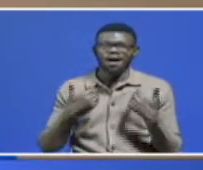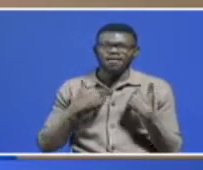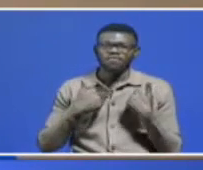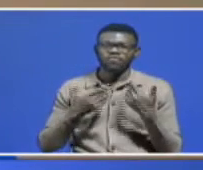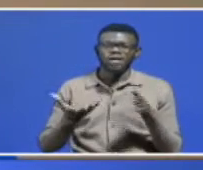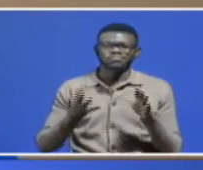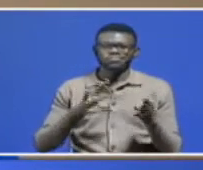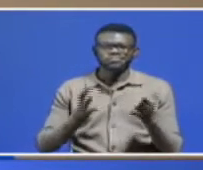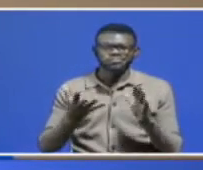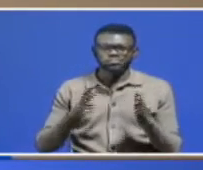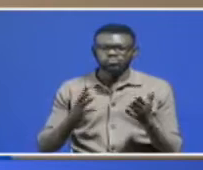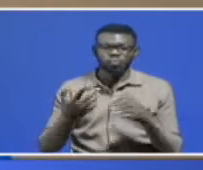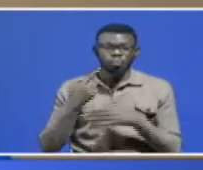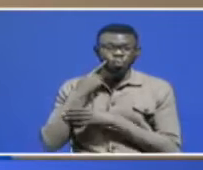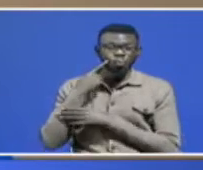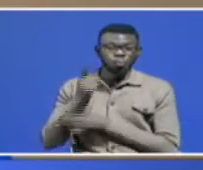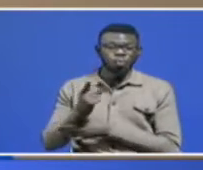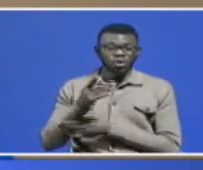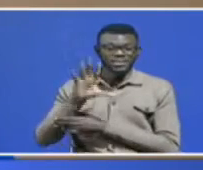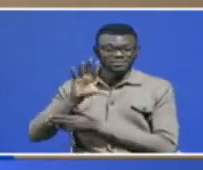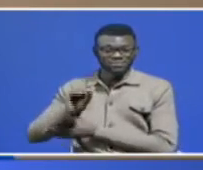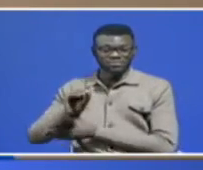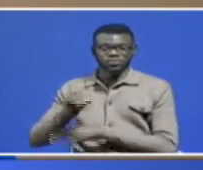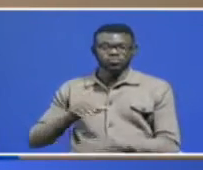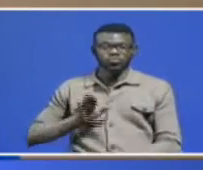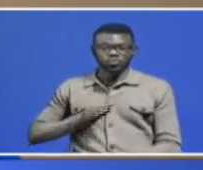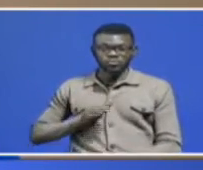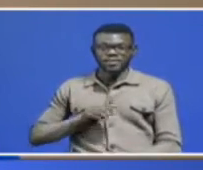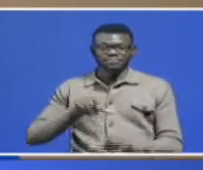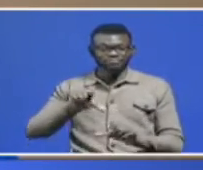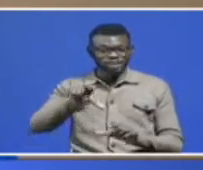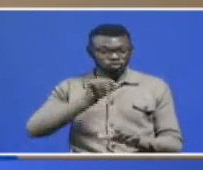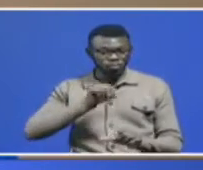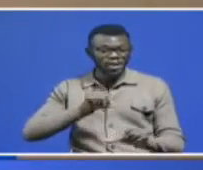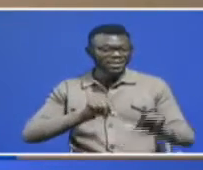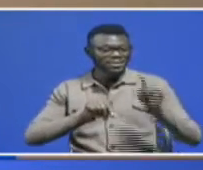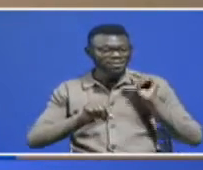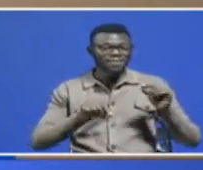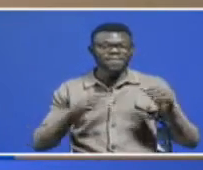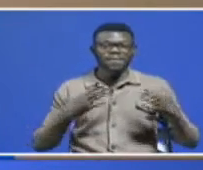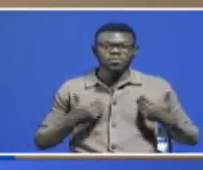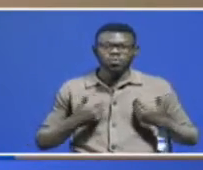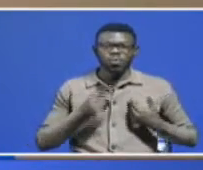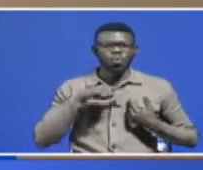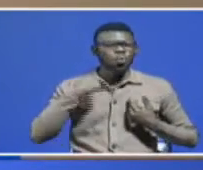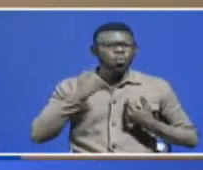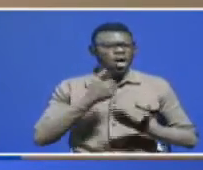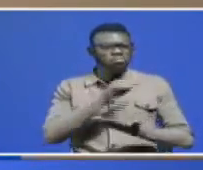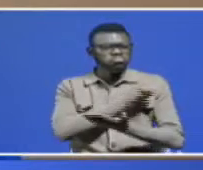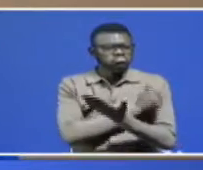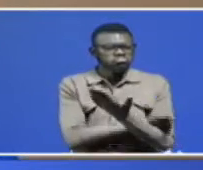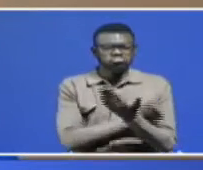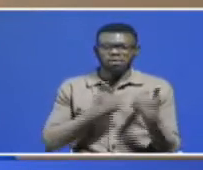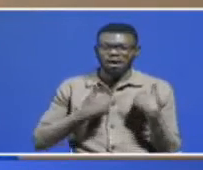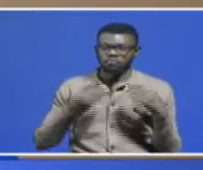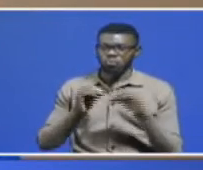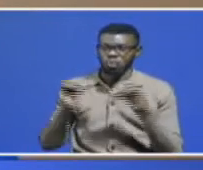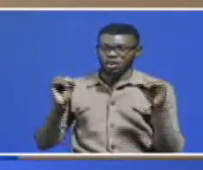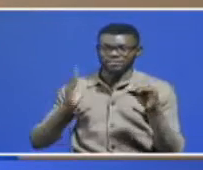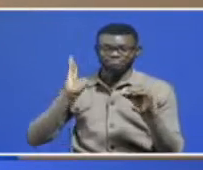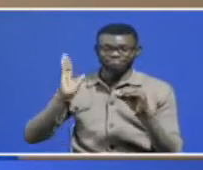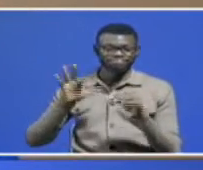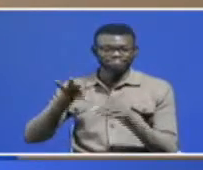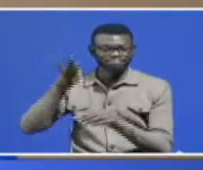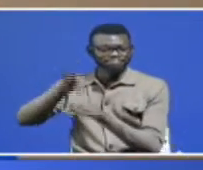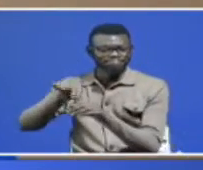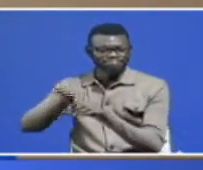of more than 150 women nominated, people who have no authority of direct elections from